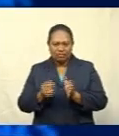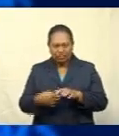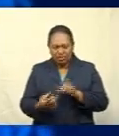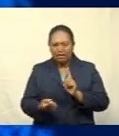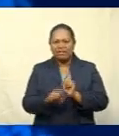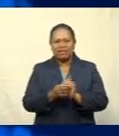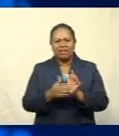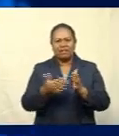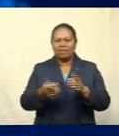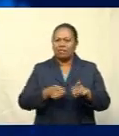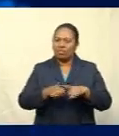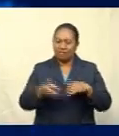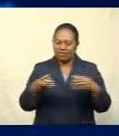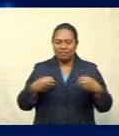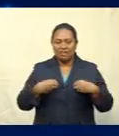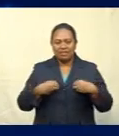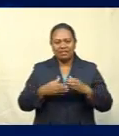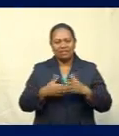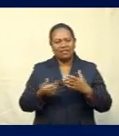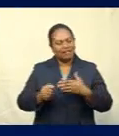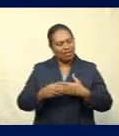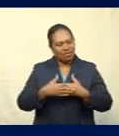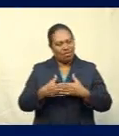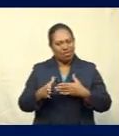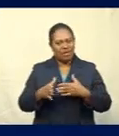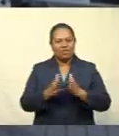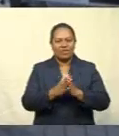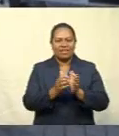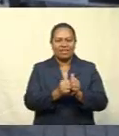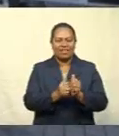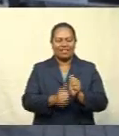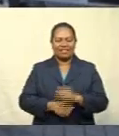of businesses remain open, especially on the weekends.